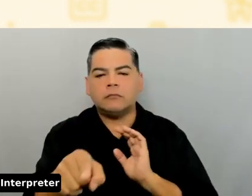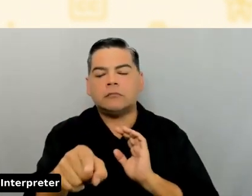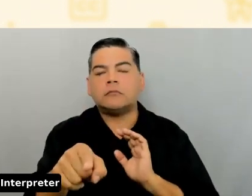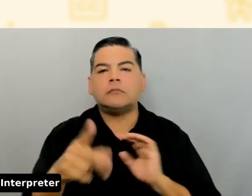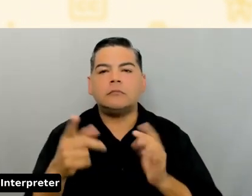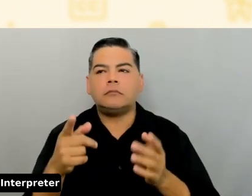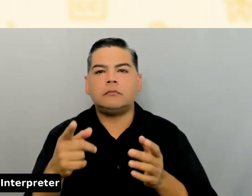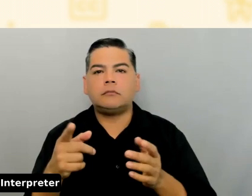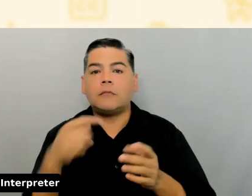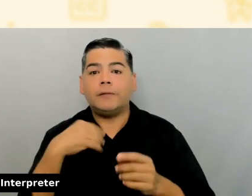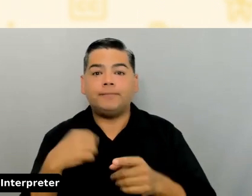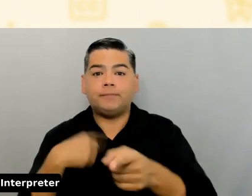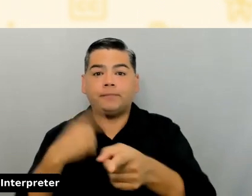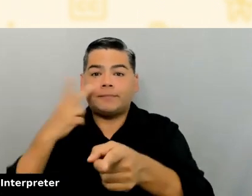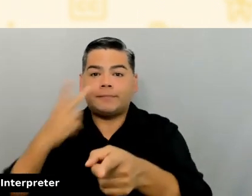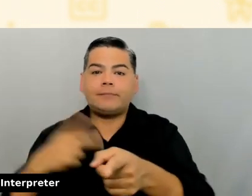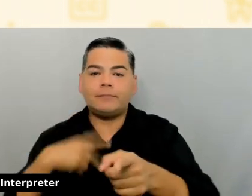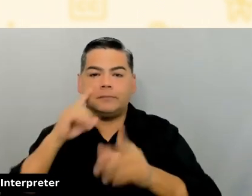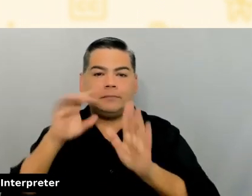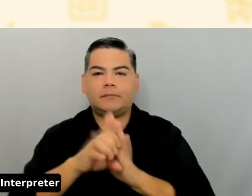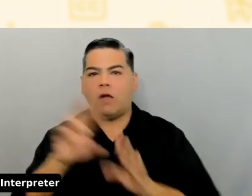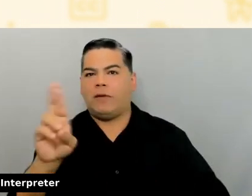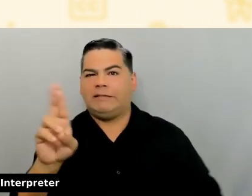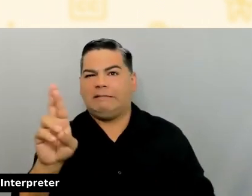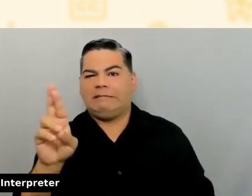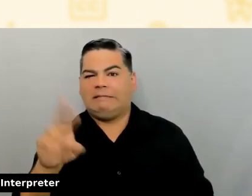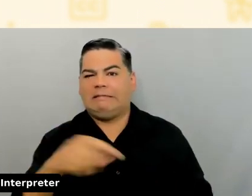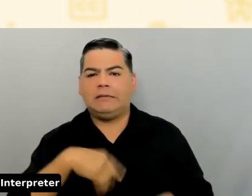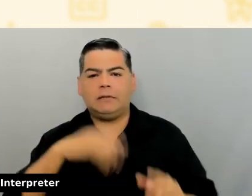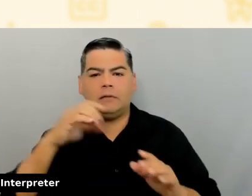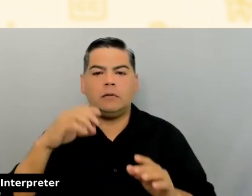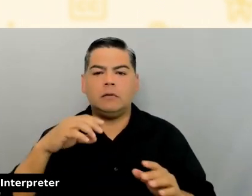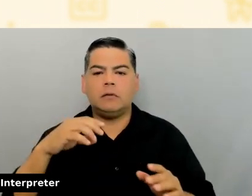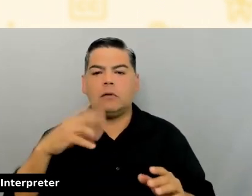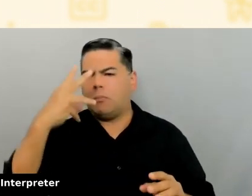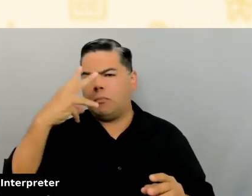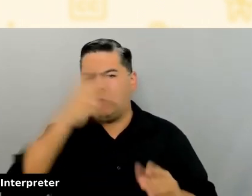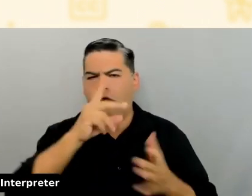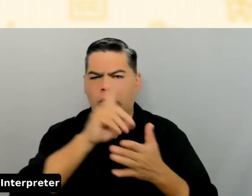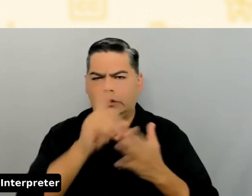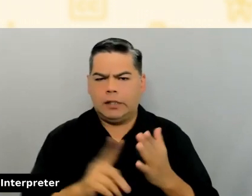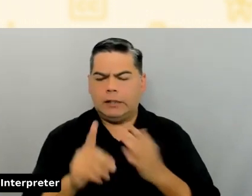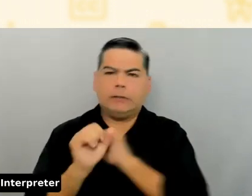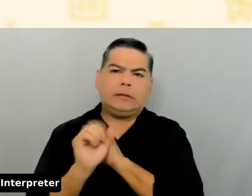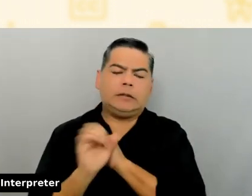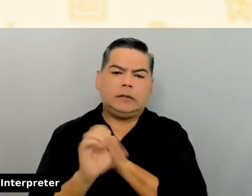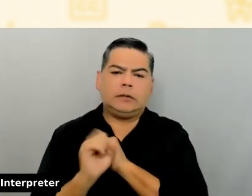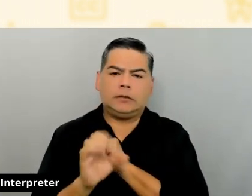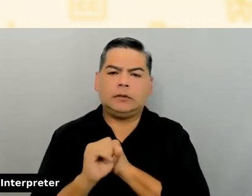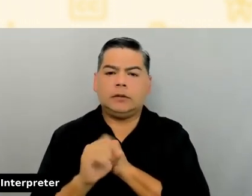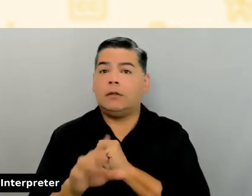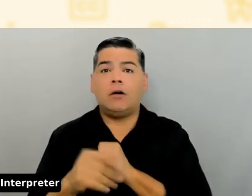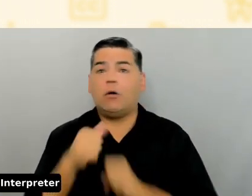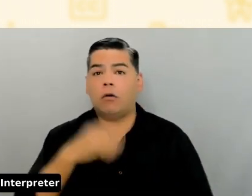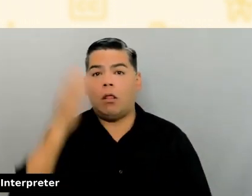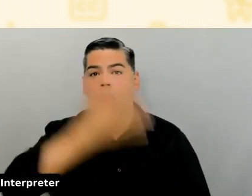instead of seeing this view on the right, where you have a beautifully designed campaign, they're gonna see what's